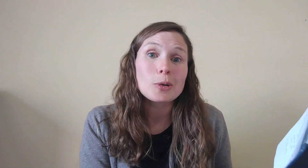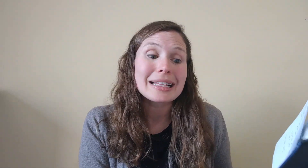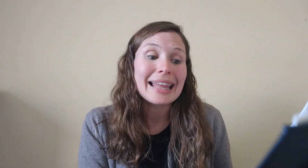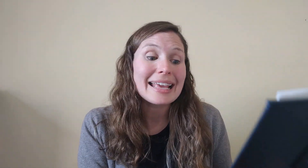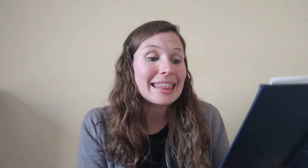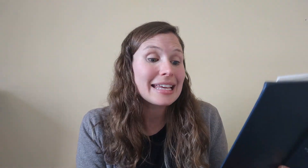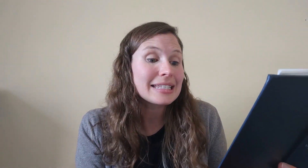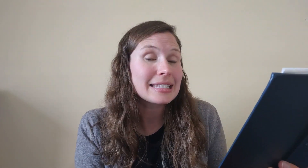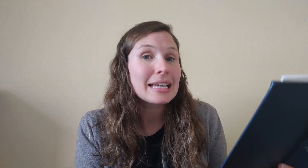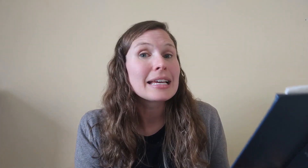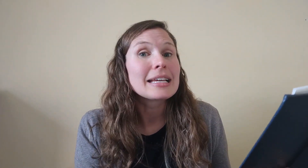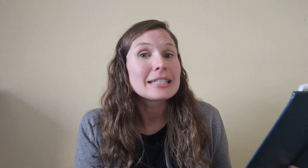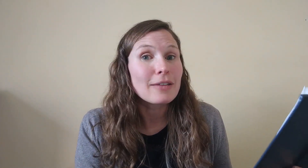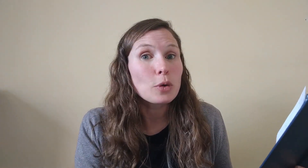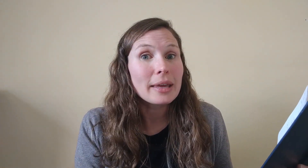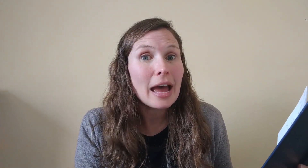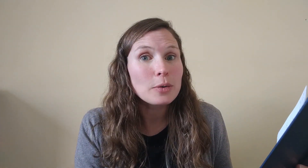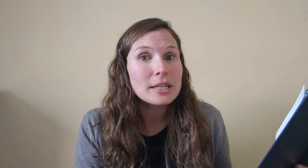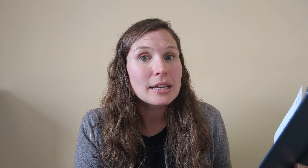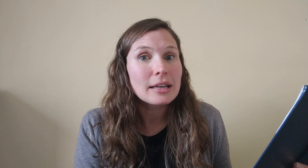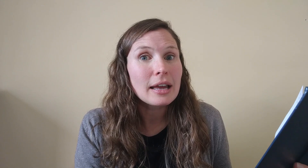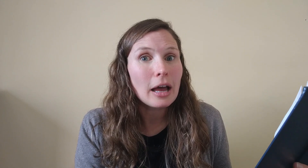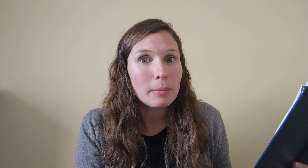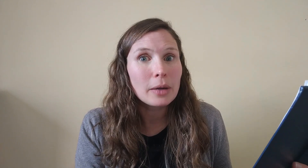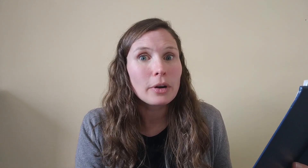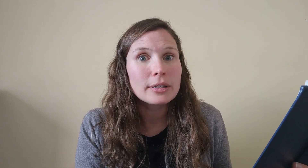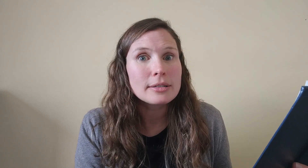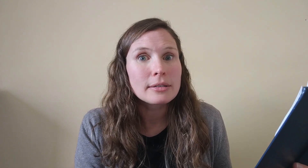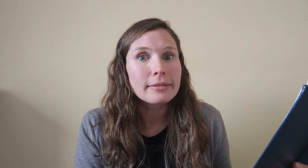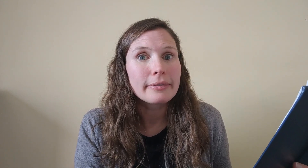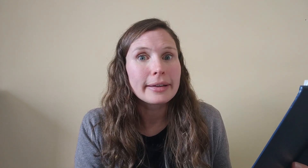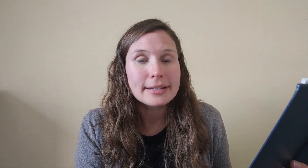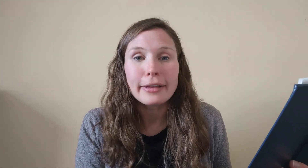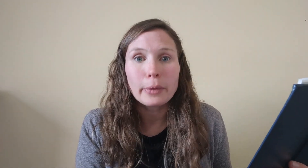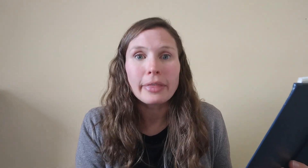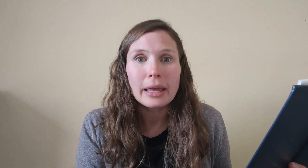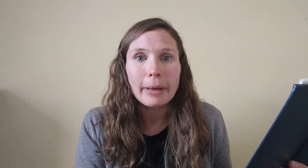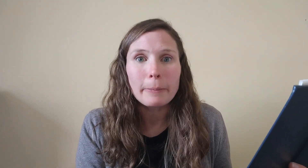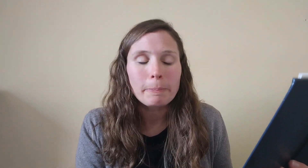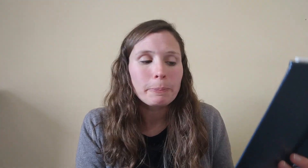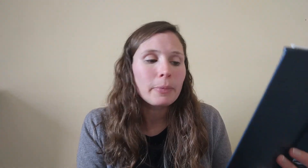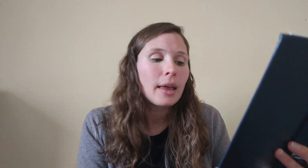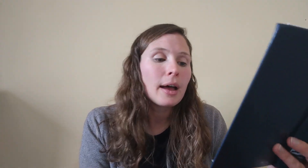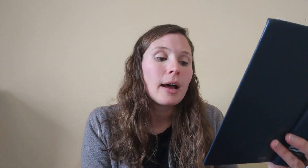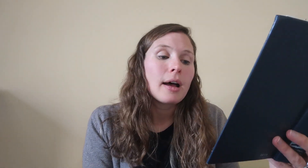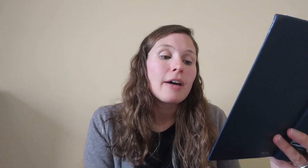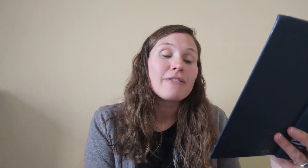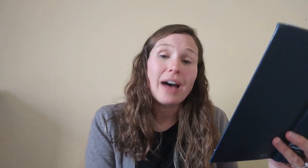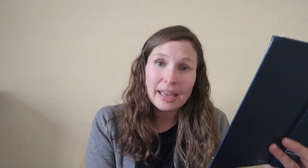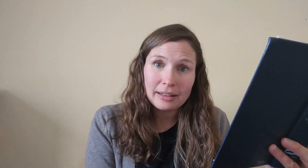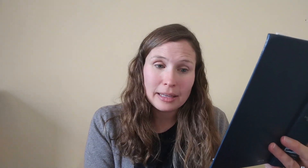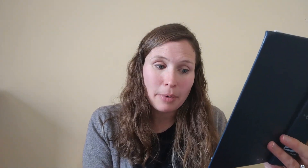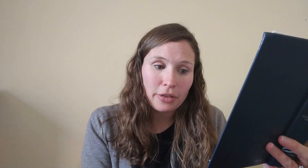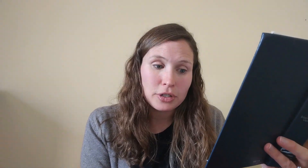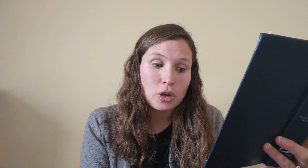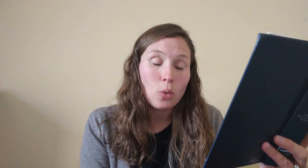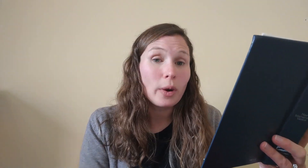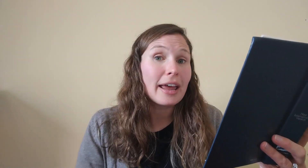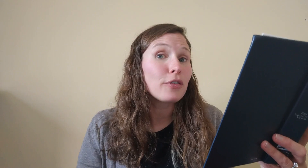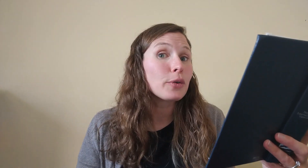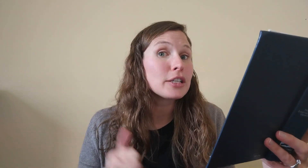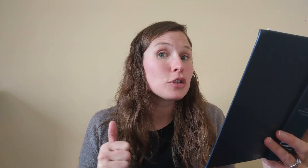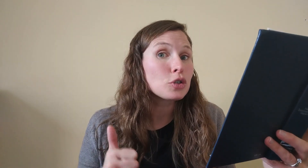and it goes like this. See if you can count how many words it's telling you to think about. Finally,